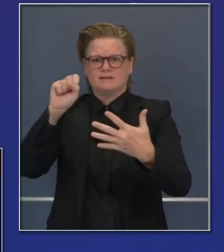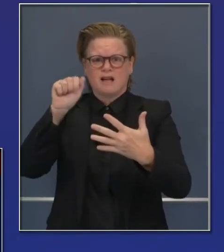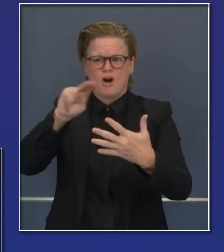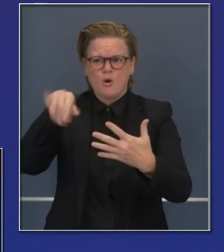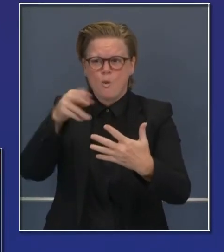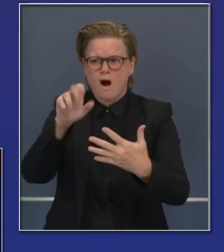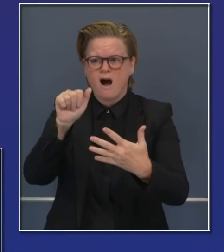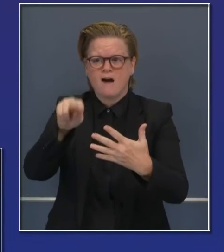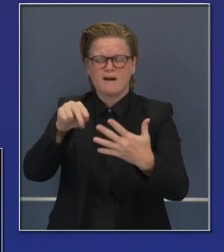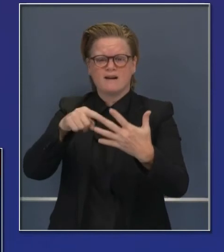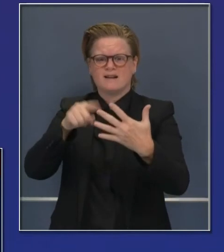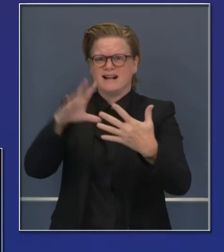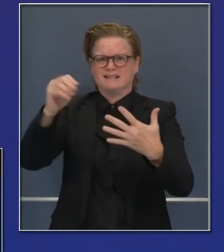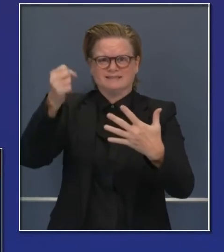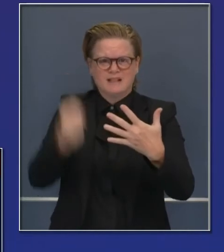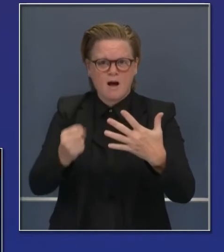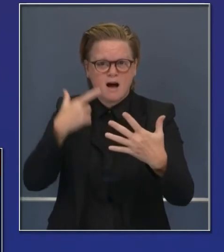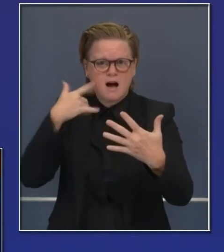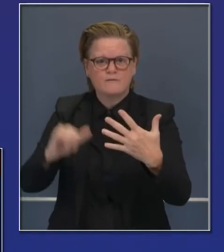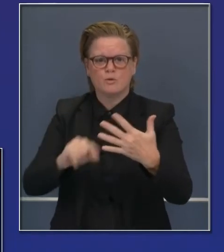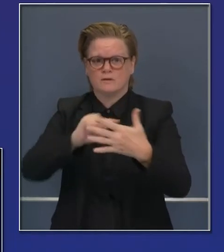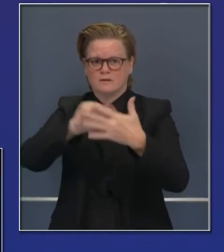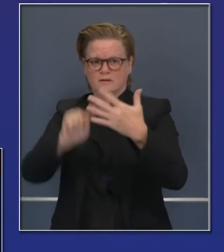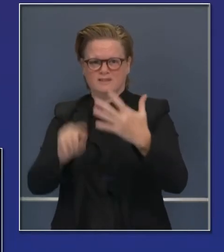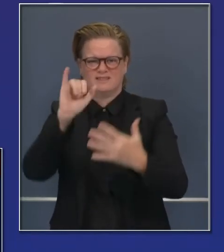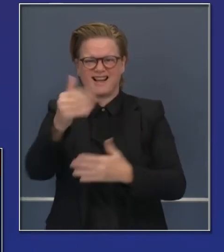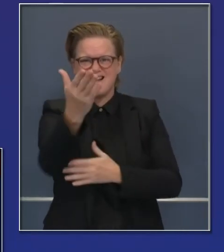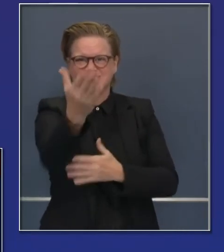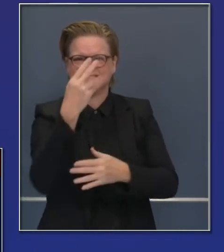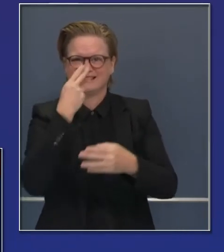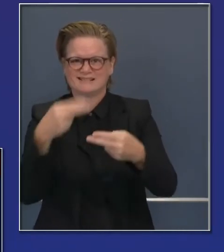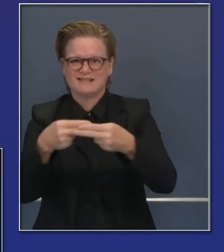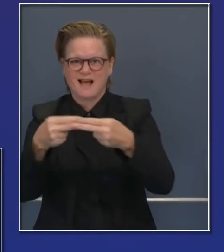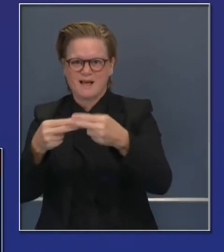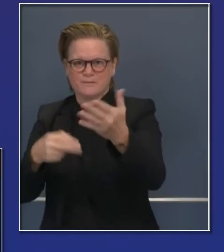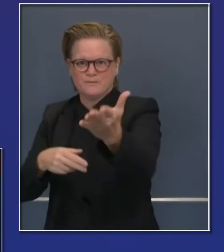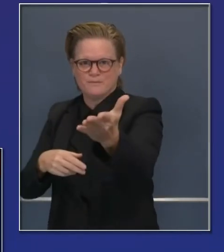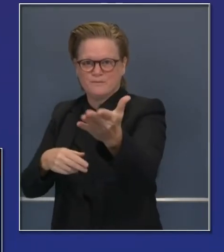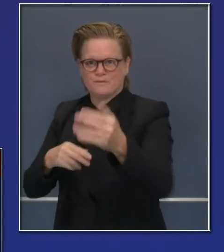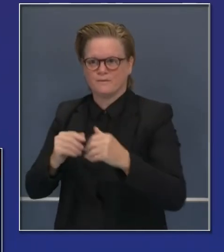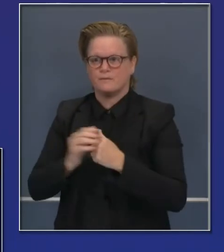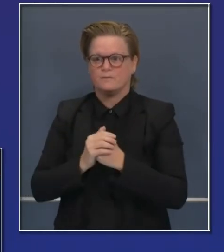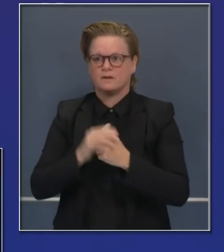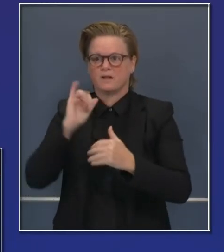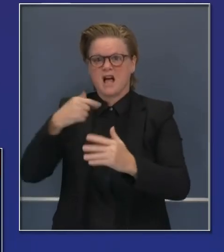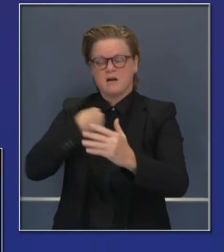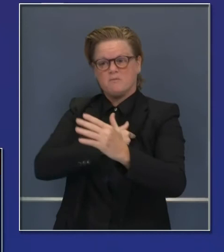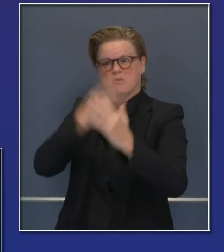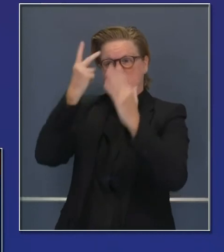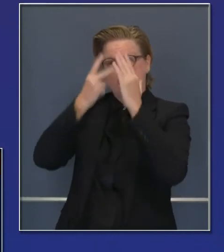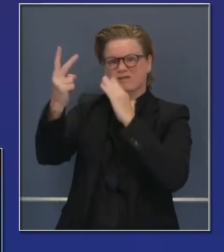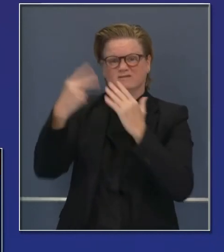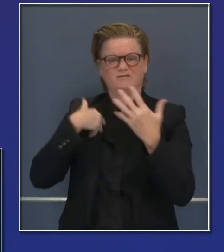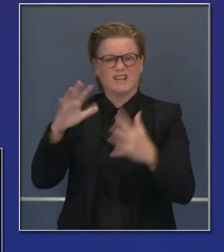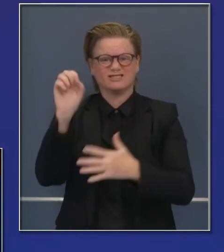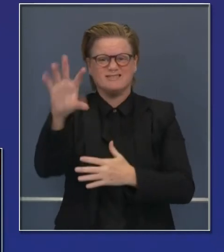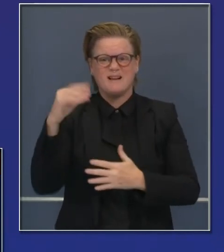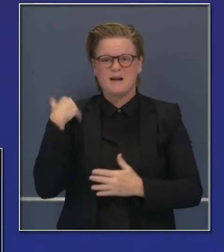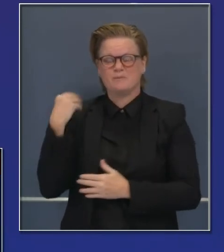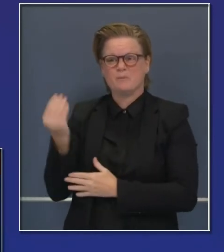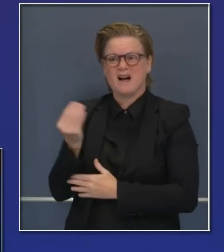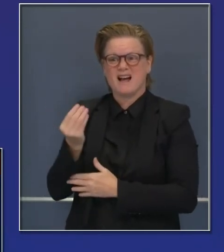California. Take a look at what our projections suggest. The 5 regions that we